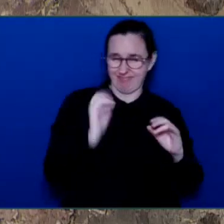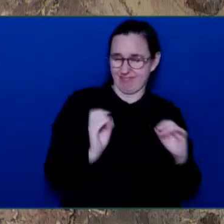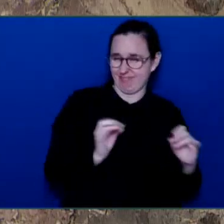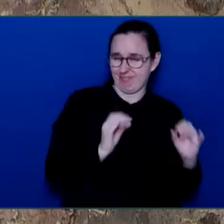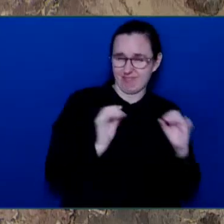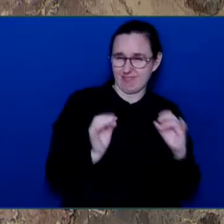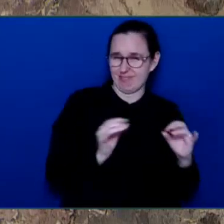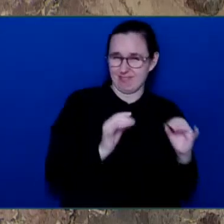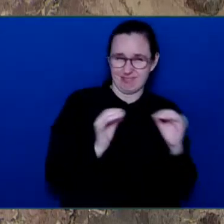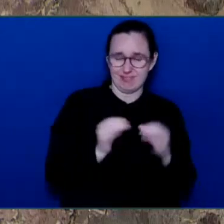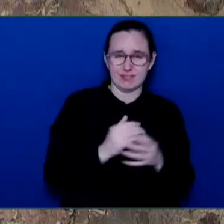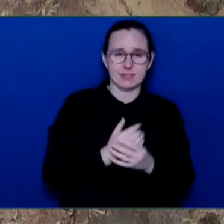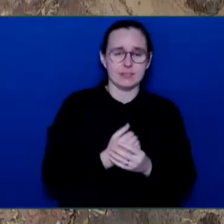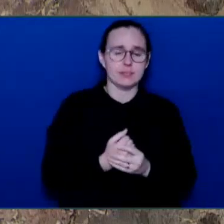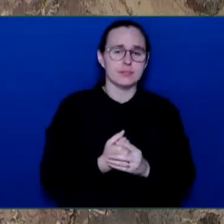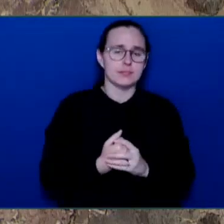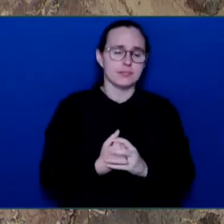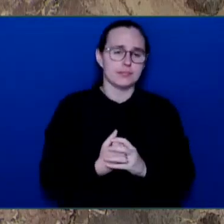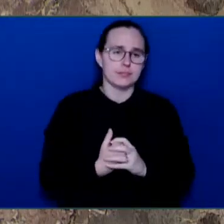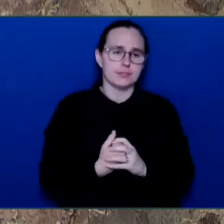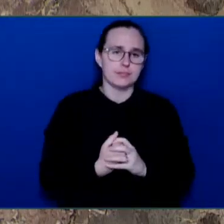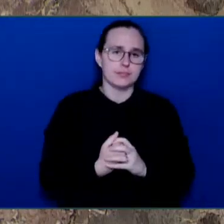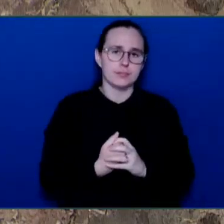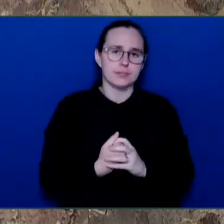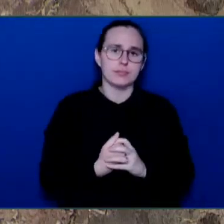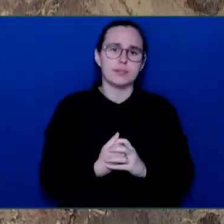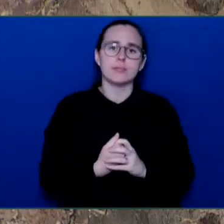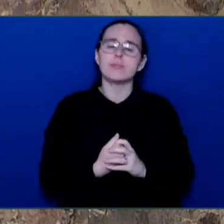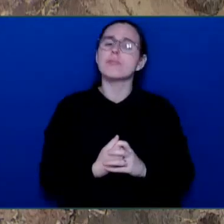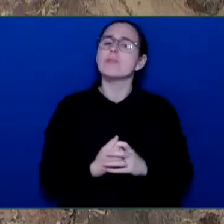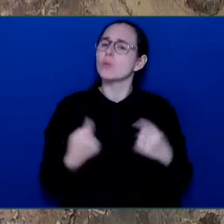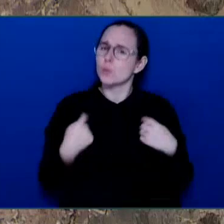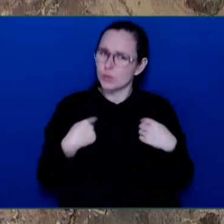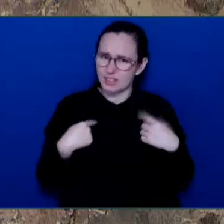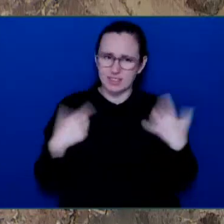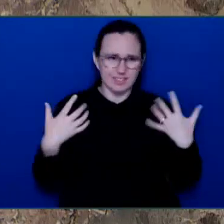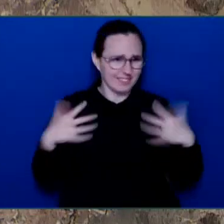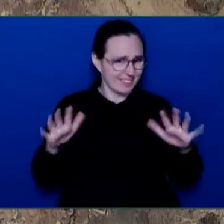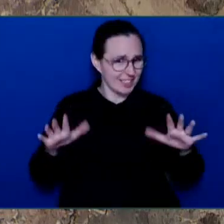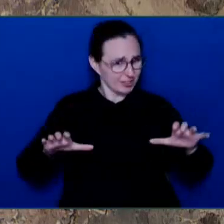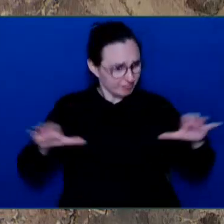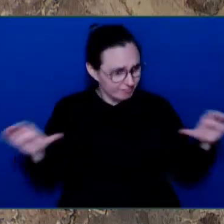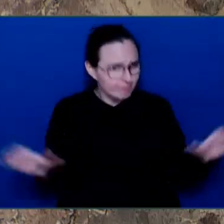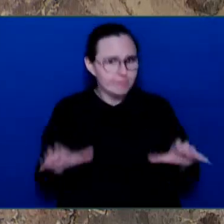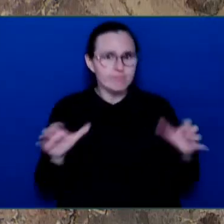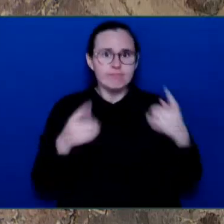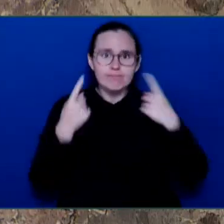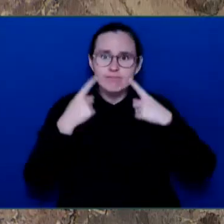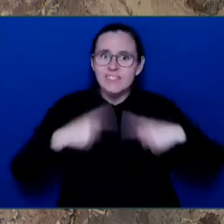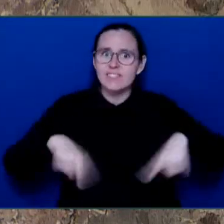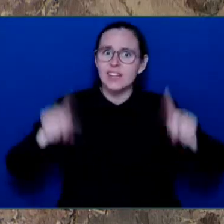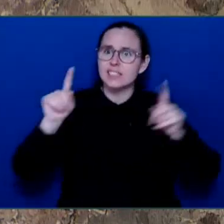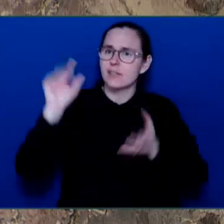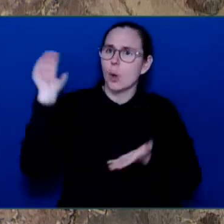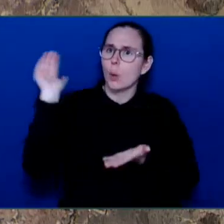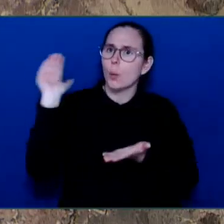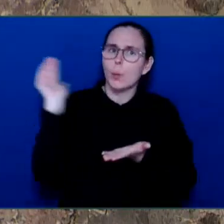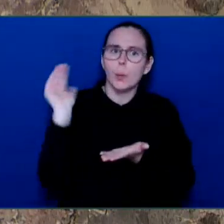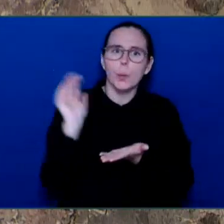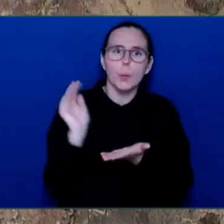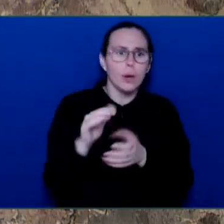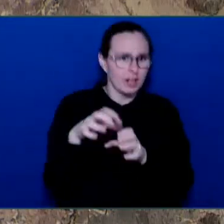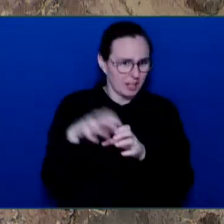taken effective action to reduce emissions, and emissions have gone down, Mr. Speaker, we have